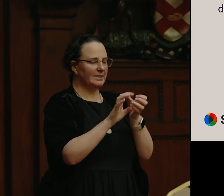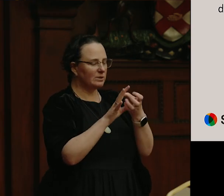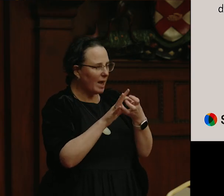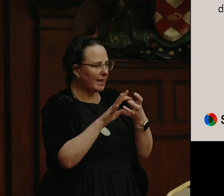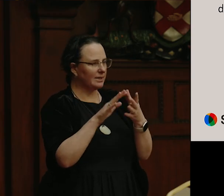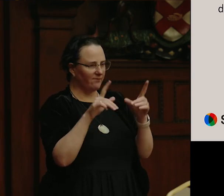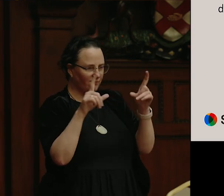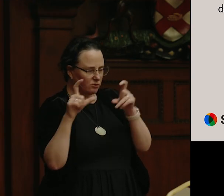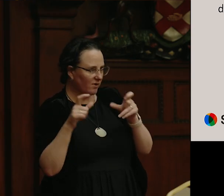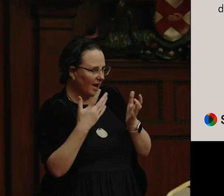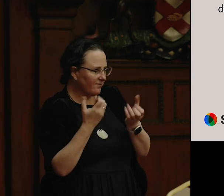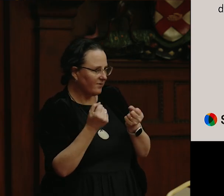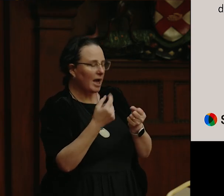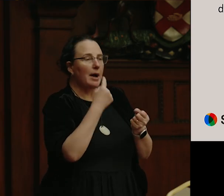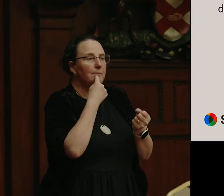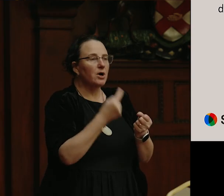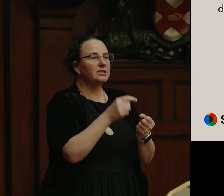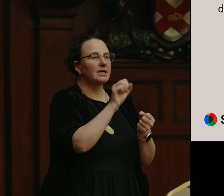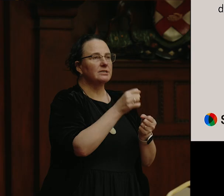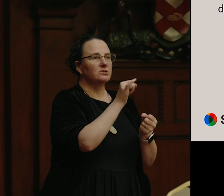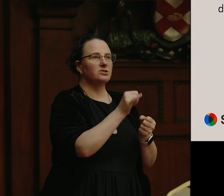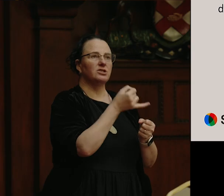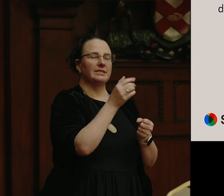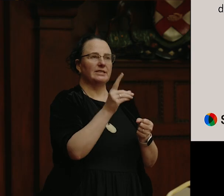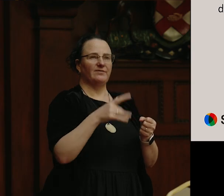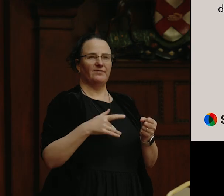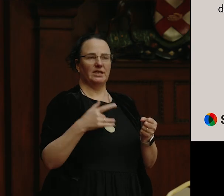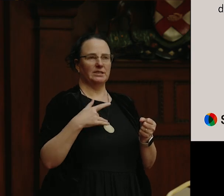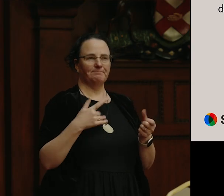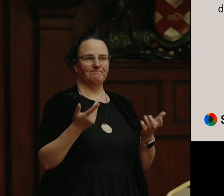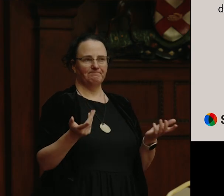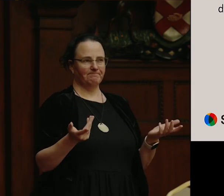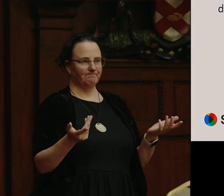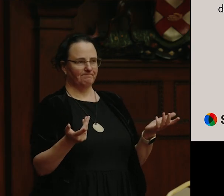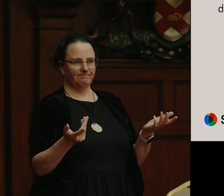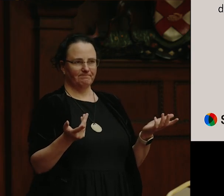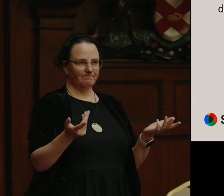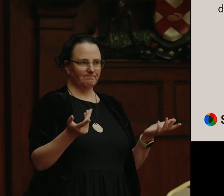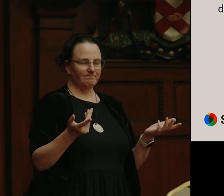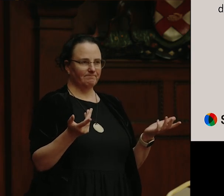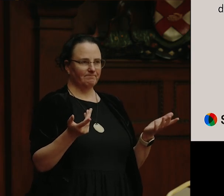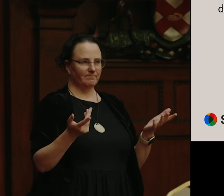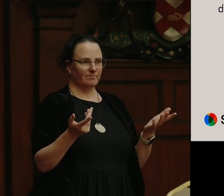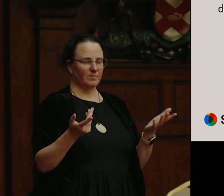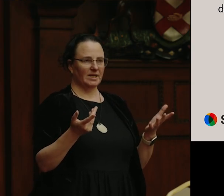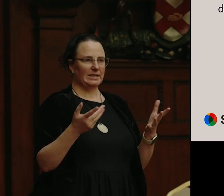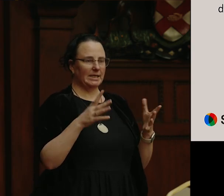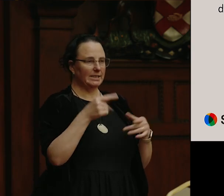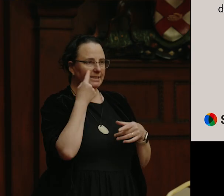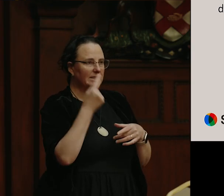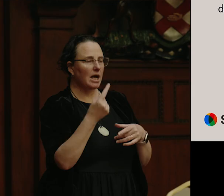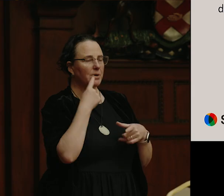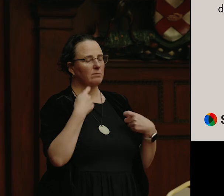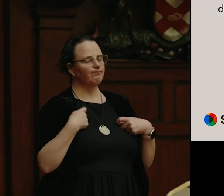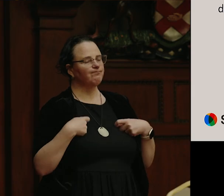took photographs of, Sjögren's, they communicated, was experienced very much as a physically invisible disease with